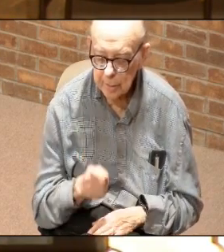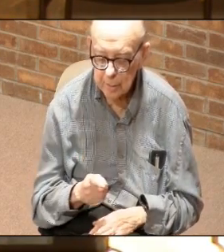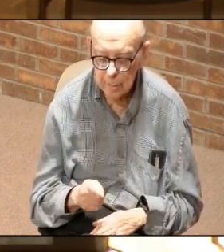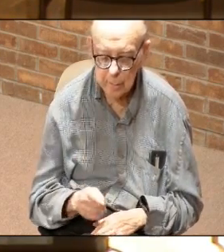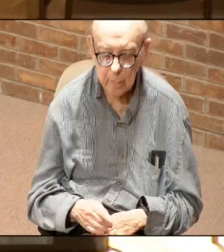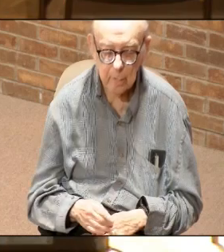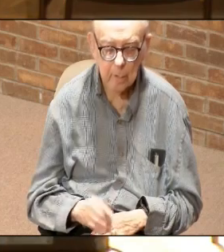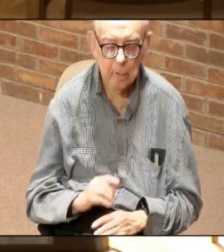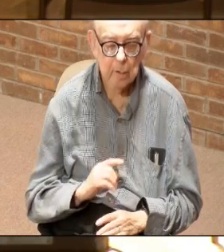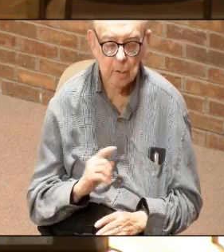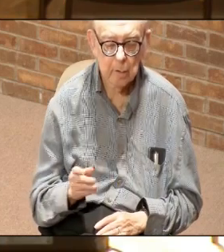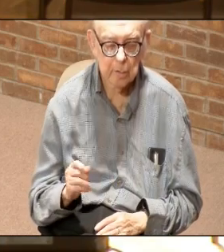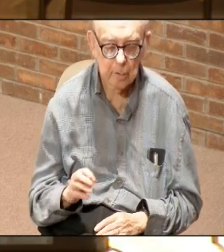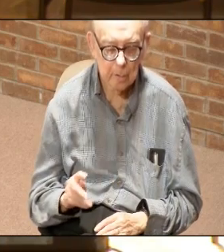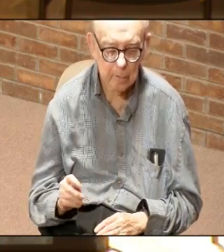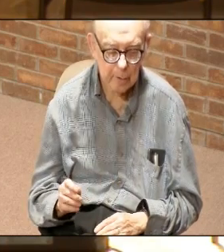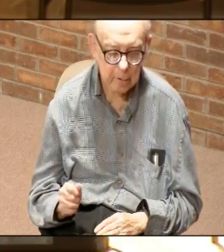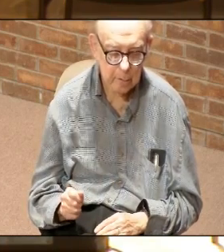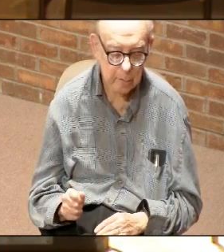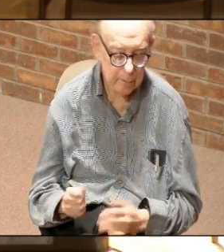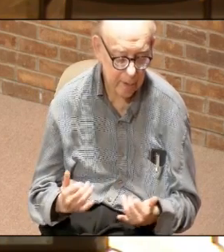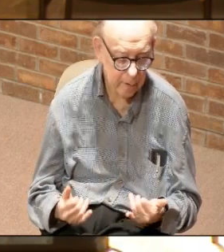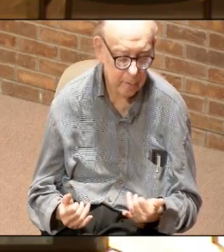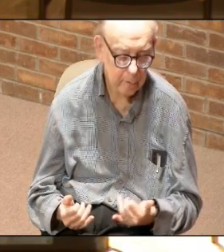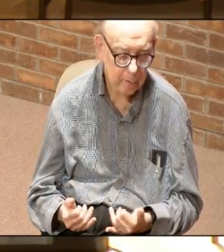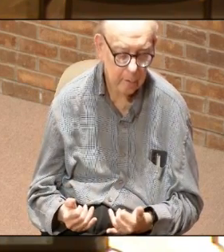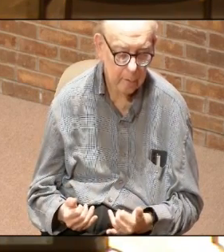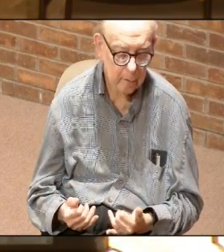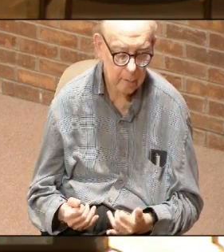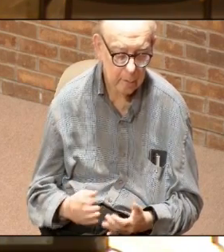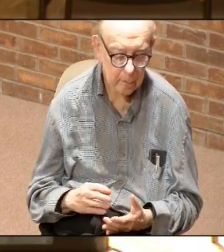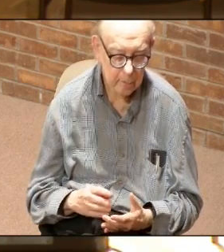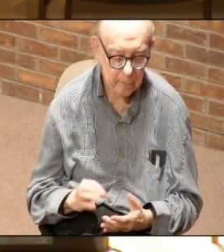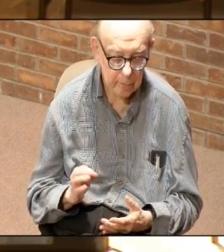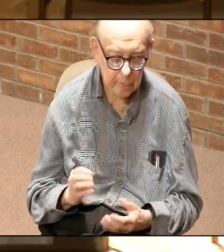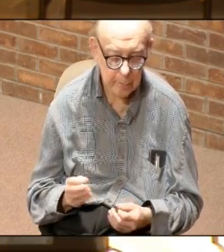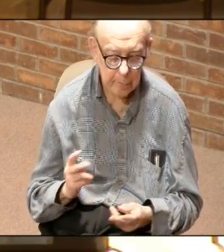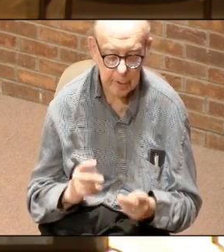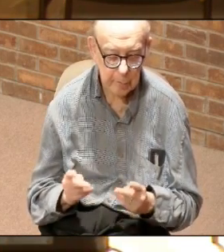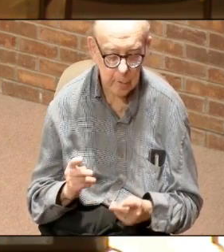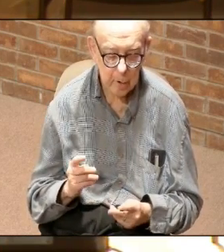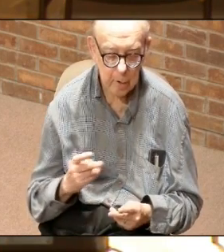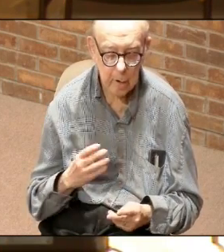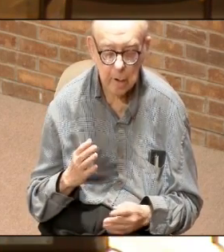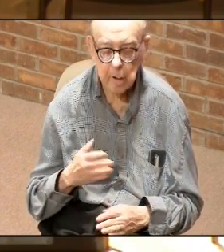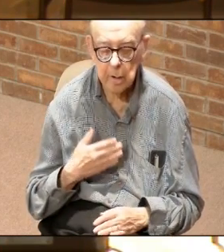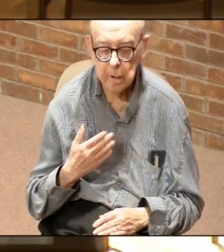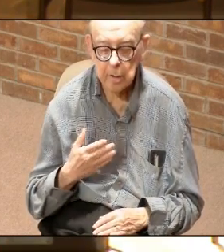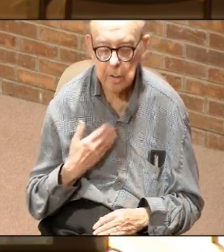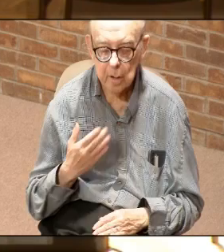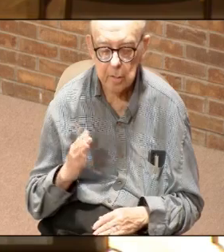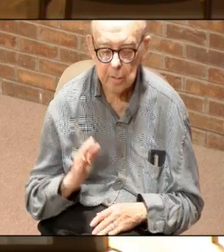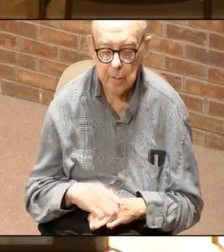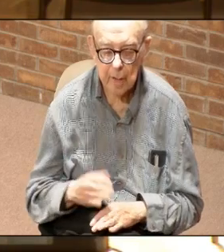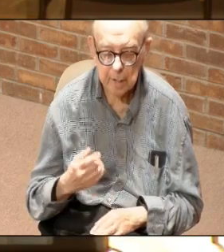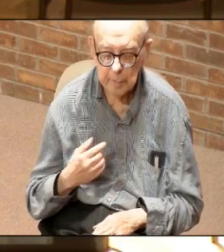Now when I go through the obituaries, I'm finding a lot of people that are younger than me.